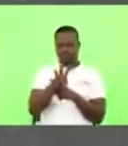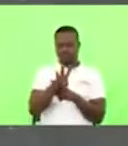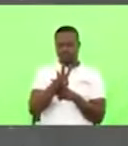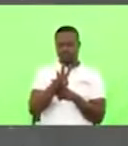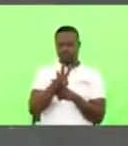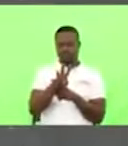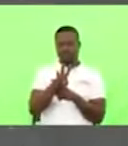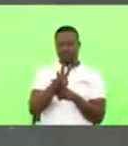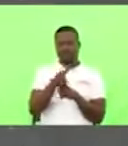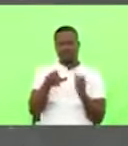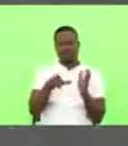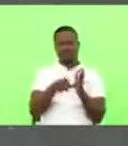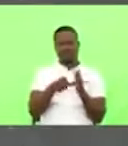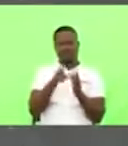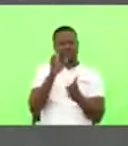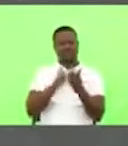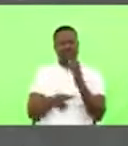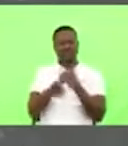Luke